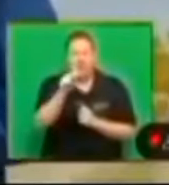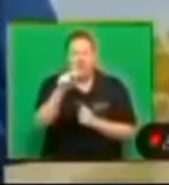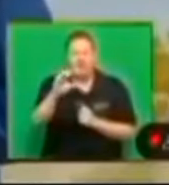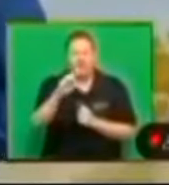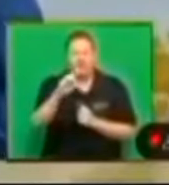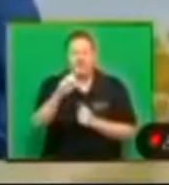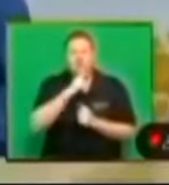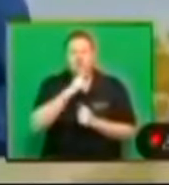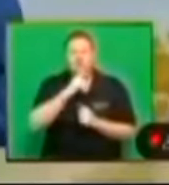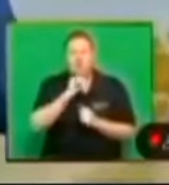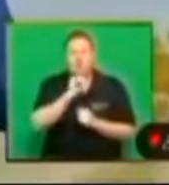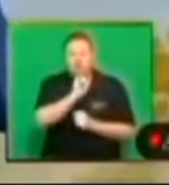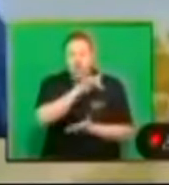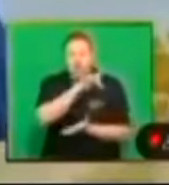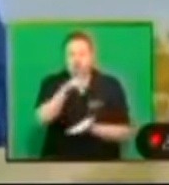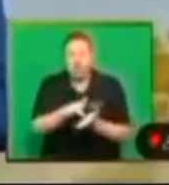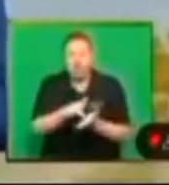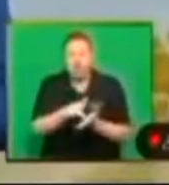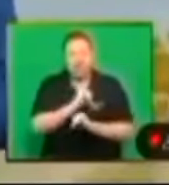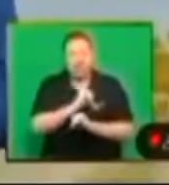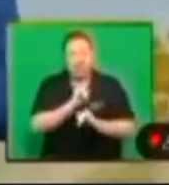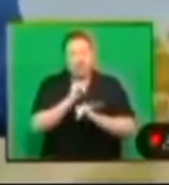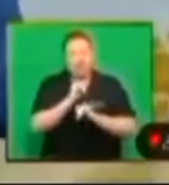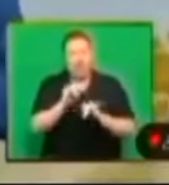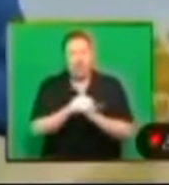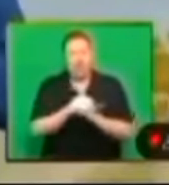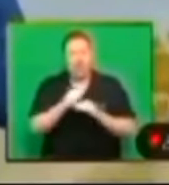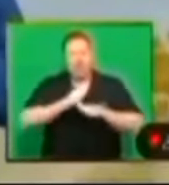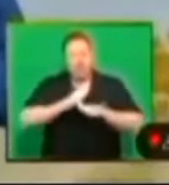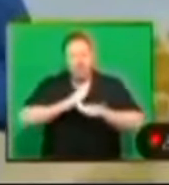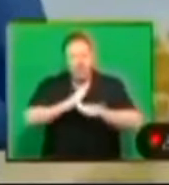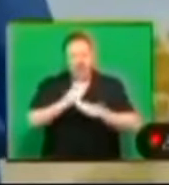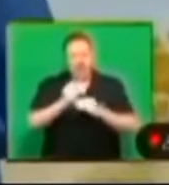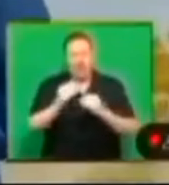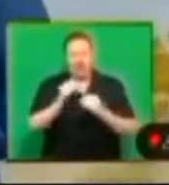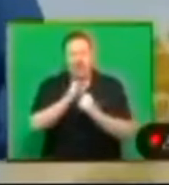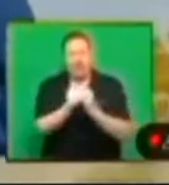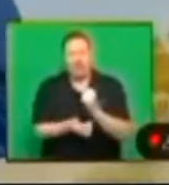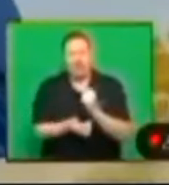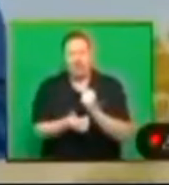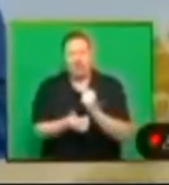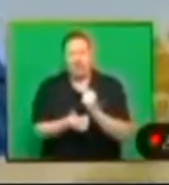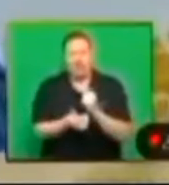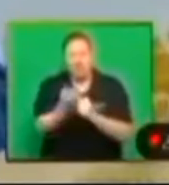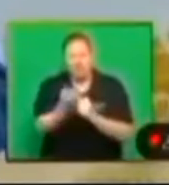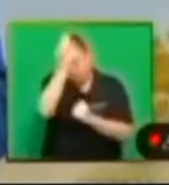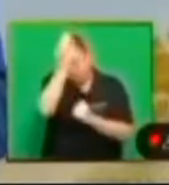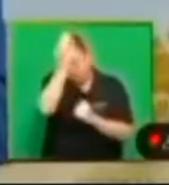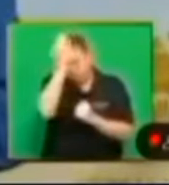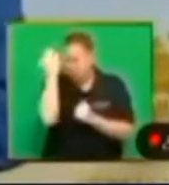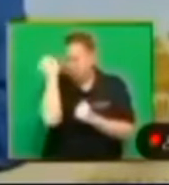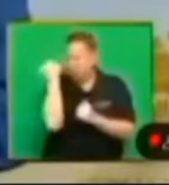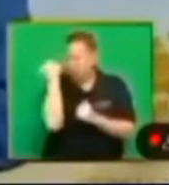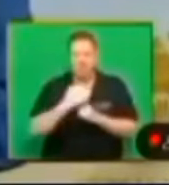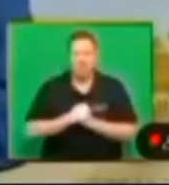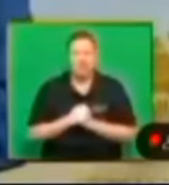position to defend and to protect the previous